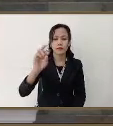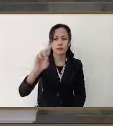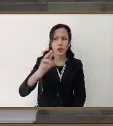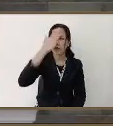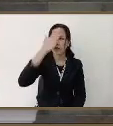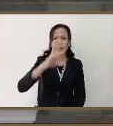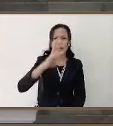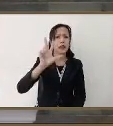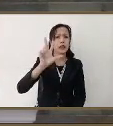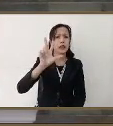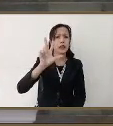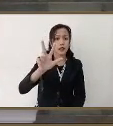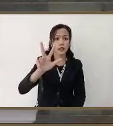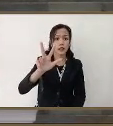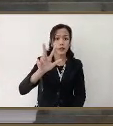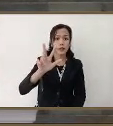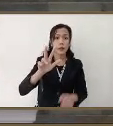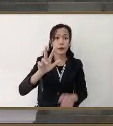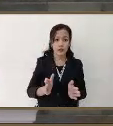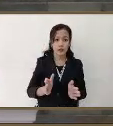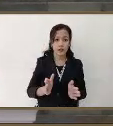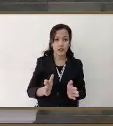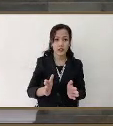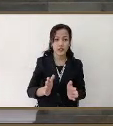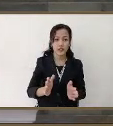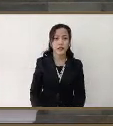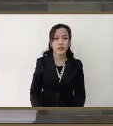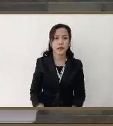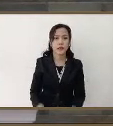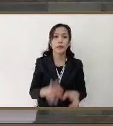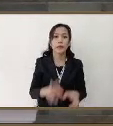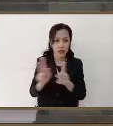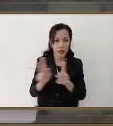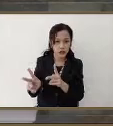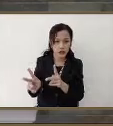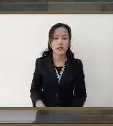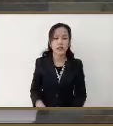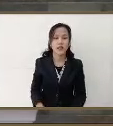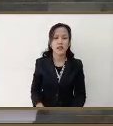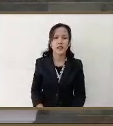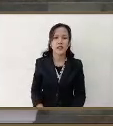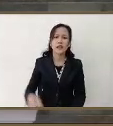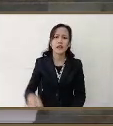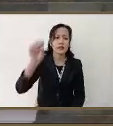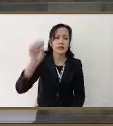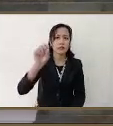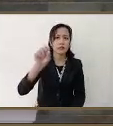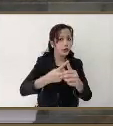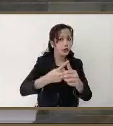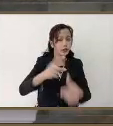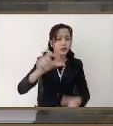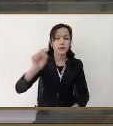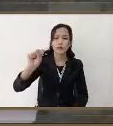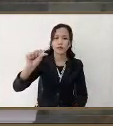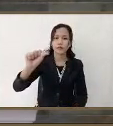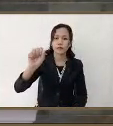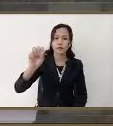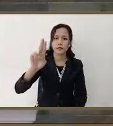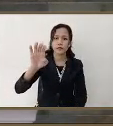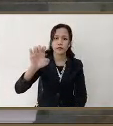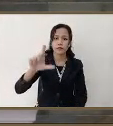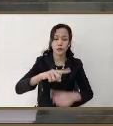ang nagsulat ng libro po na ito. It is Samuel during yung kapanahon na siya ay nabubuhay pa,